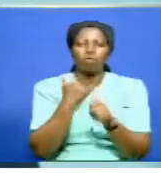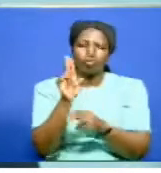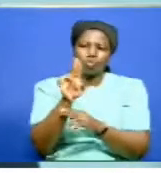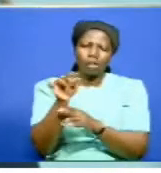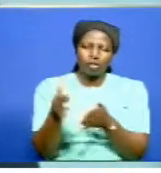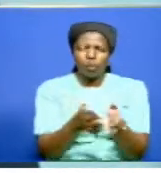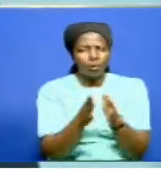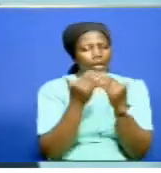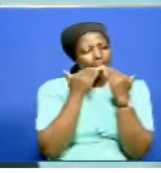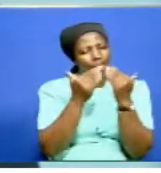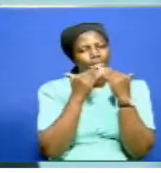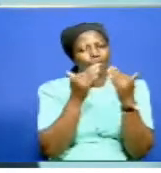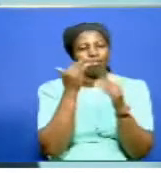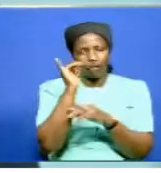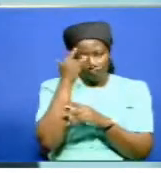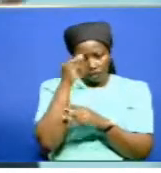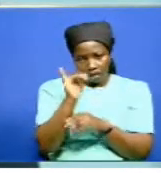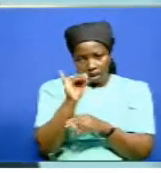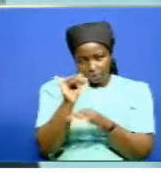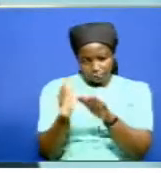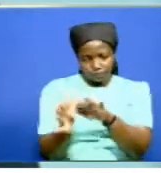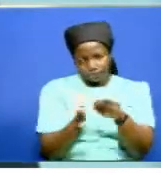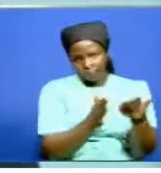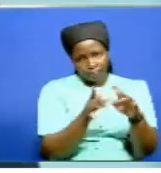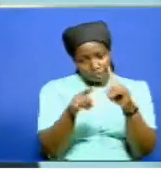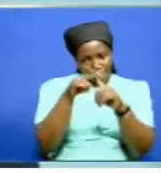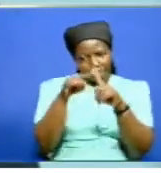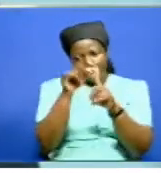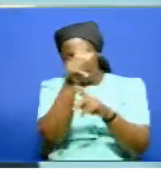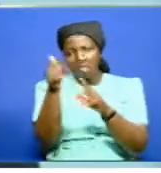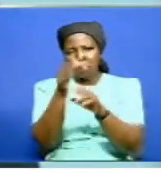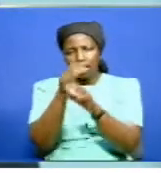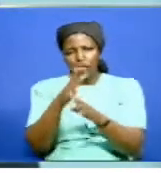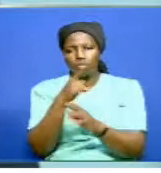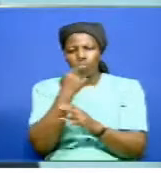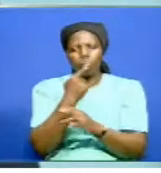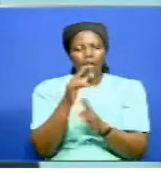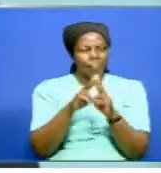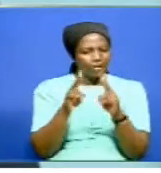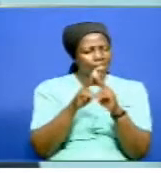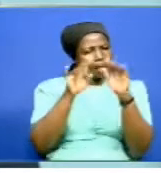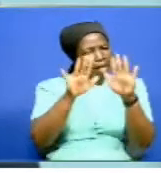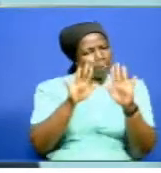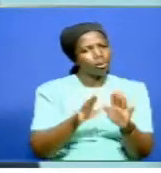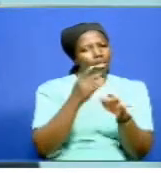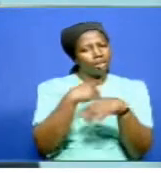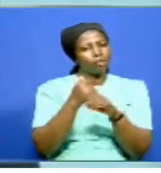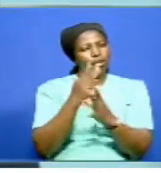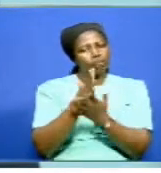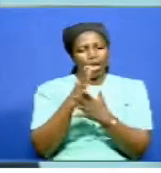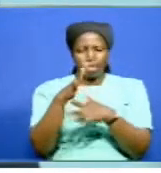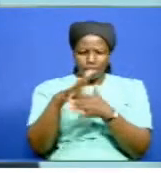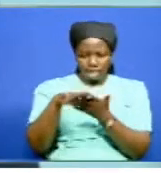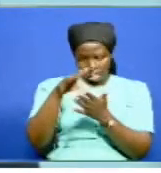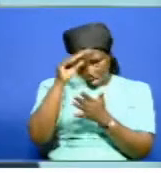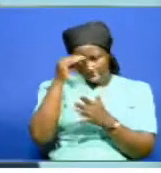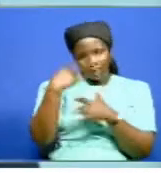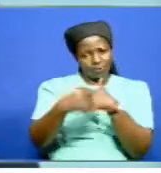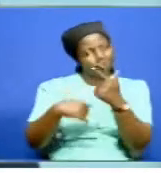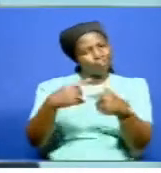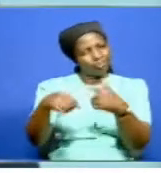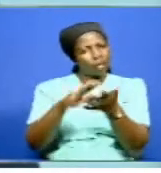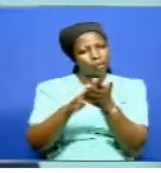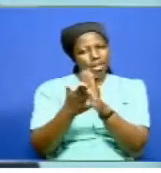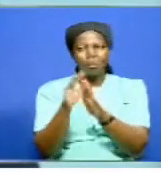thank them for that. Well, of course, plus the other stakeholders who have been very, very instrumental in ensuring that the learning has gone on